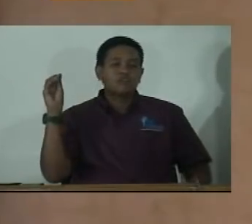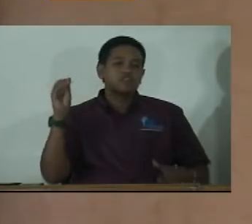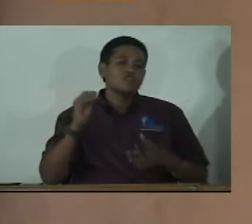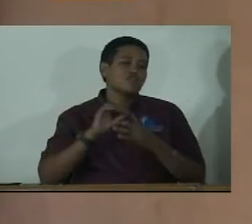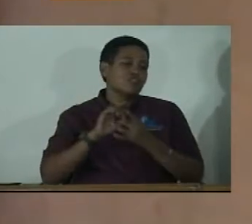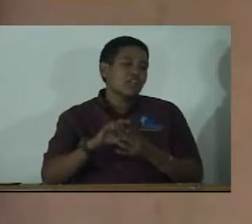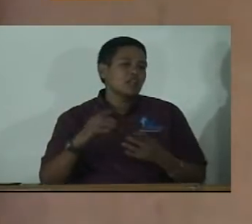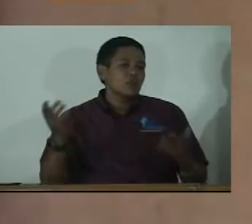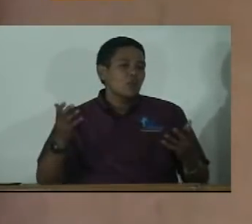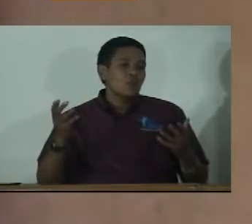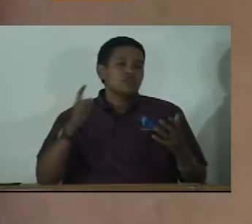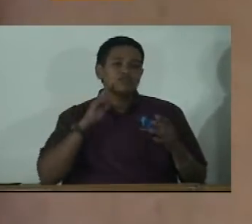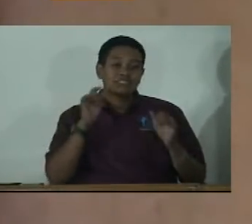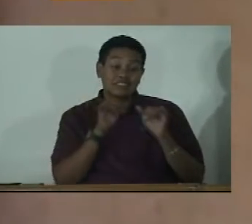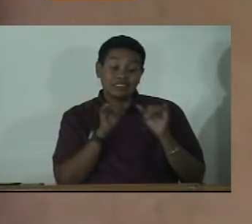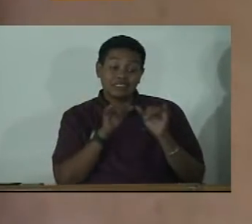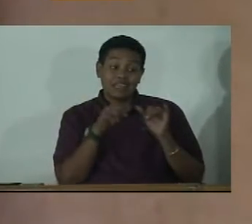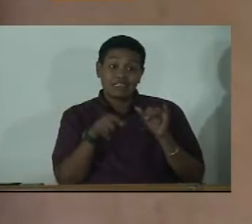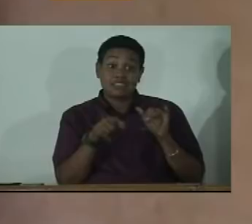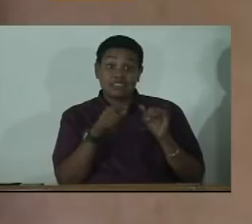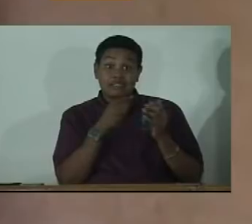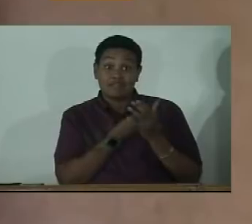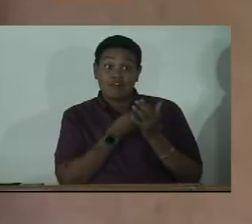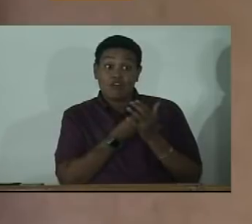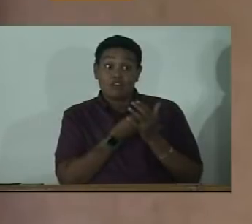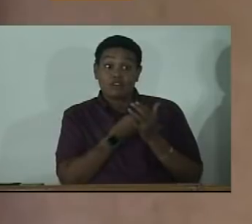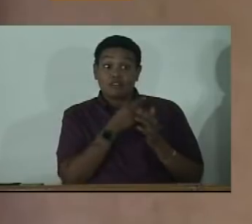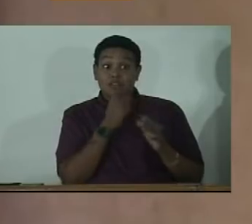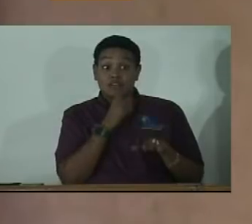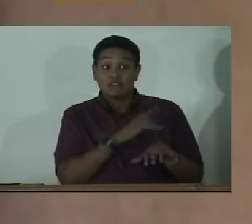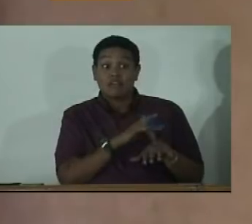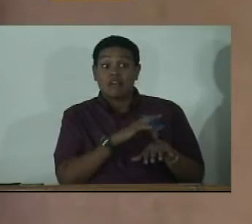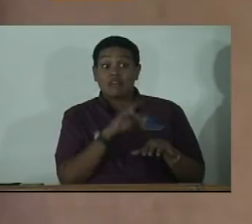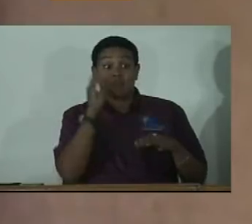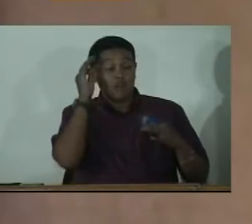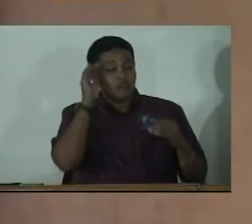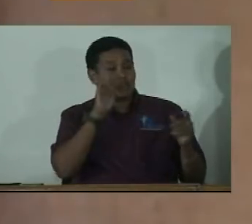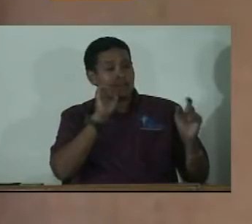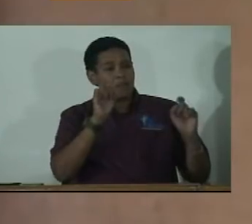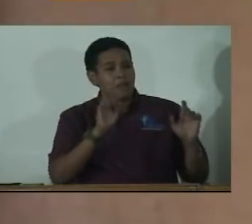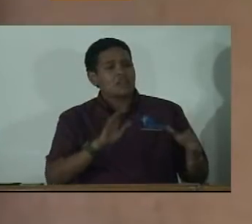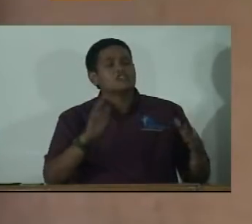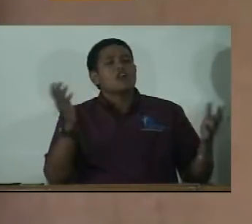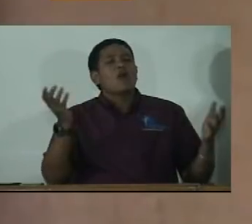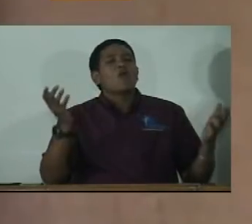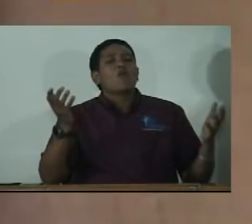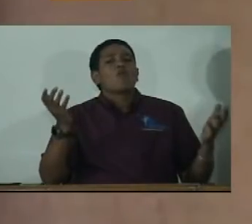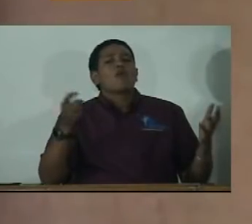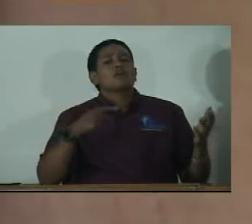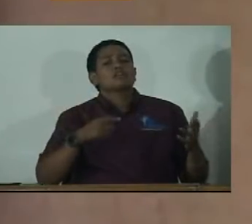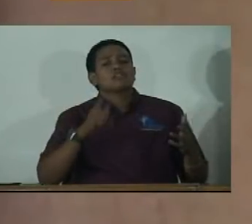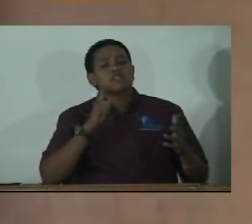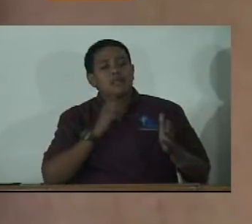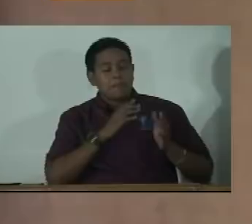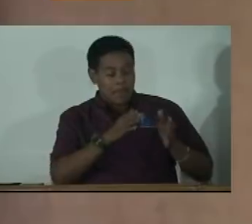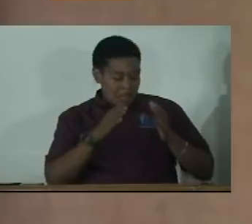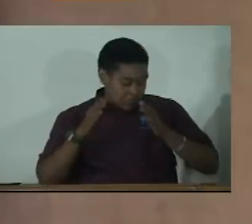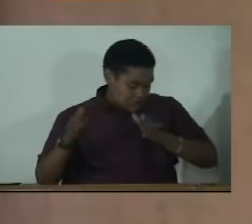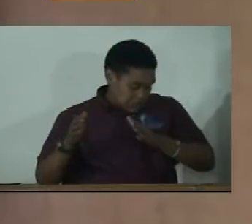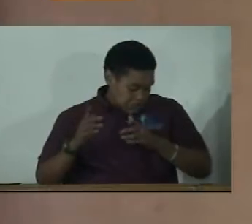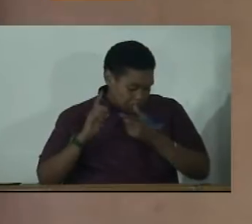of what is the size of this pool of funds they contemplate managing, and what is the mechanism